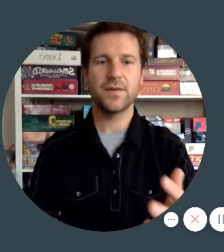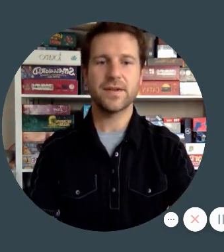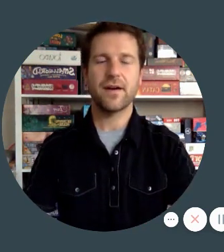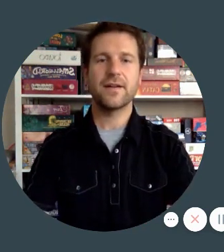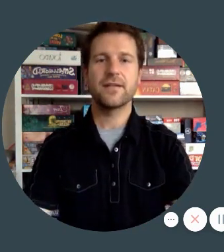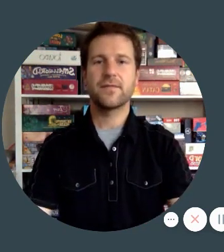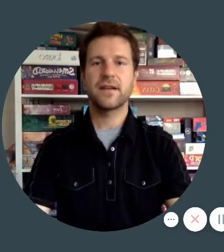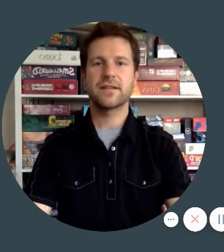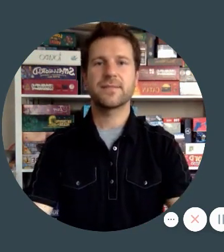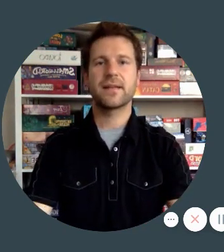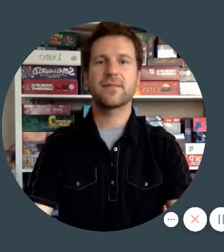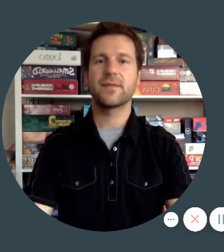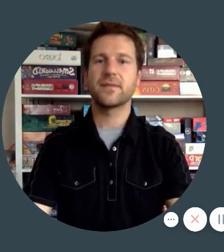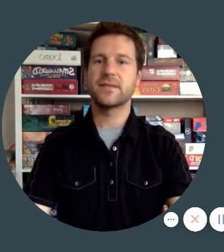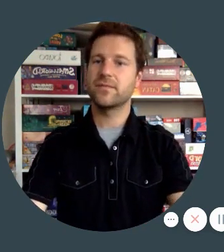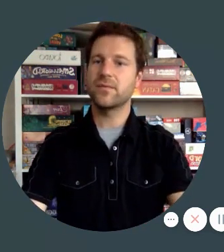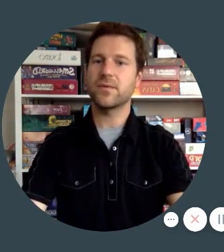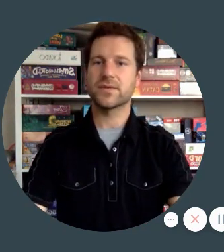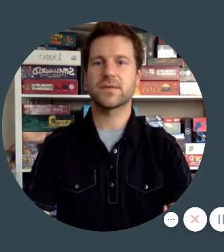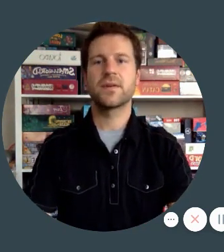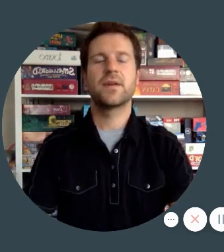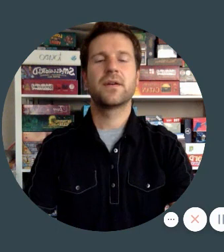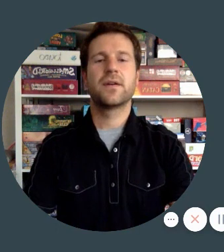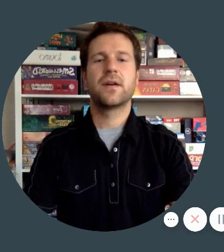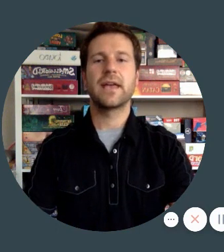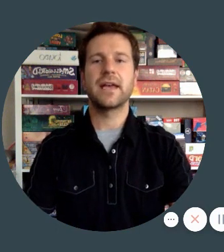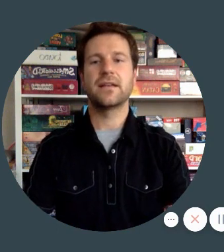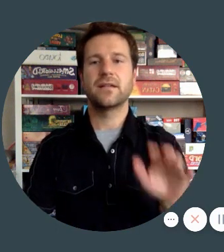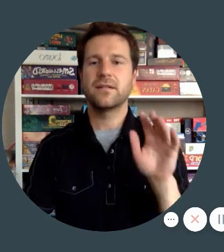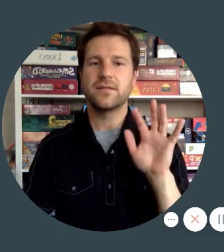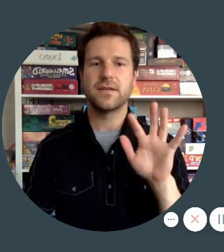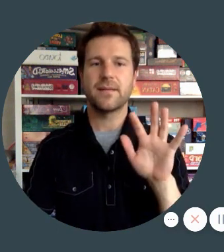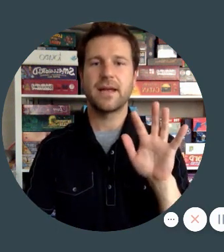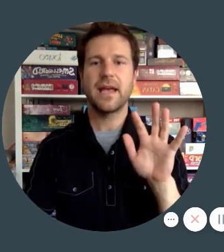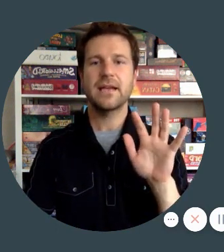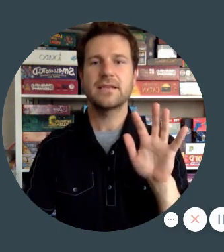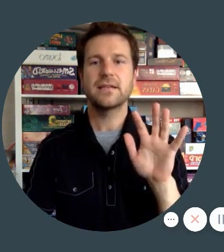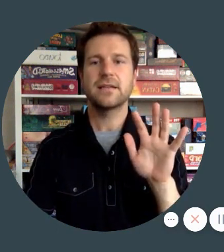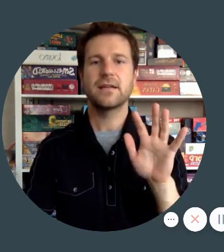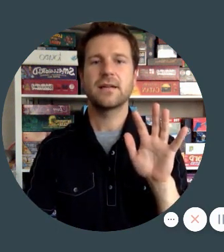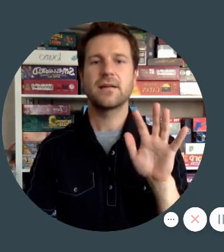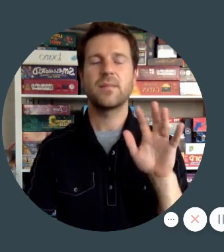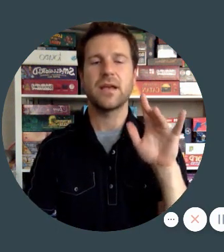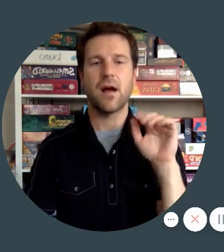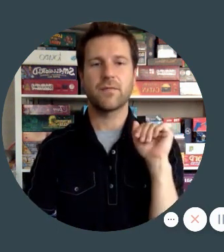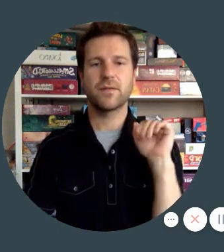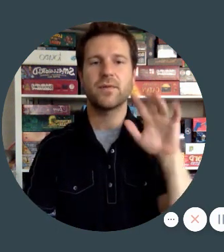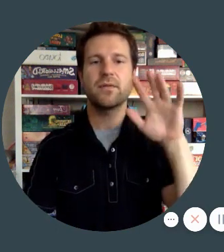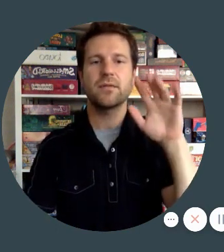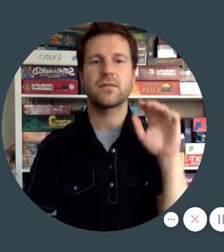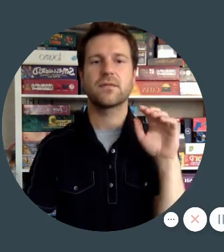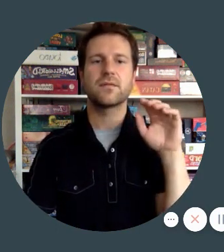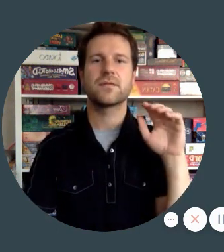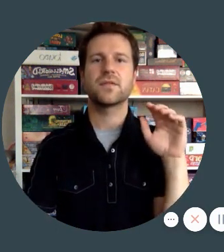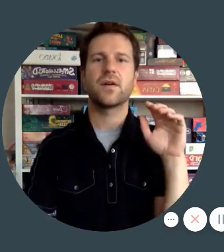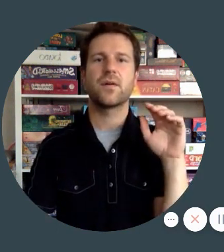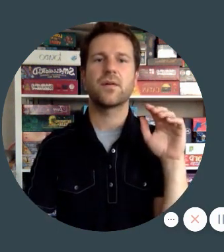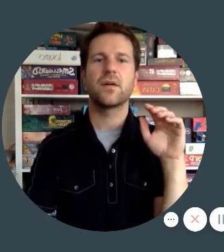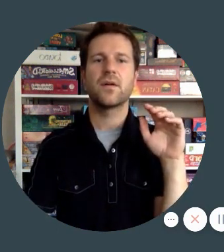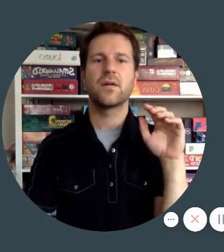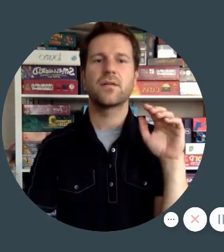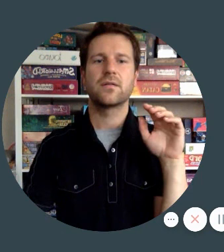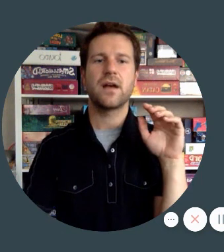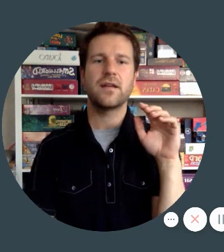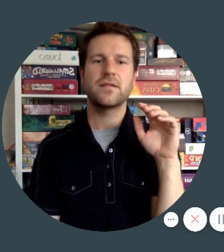And those are your finger spelling fluency rules. Again, use your dominant hand, be comfortable,